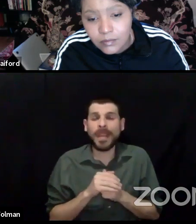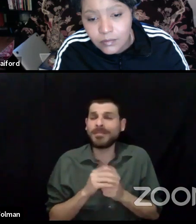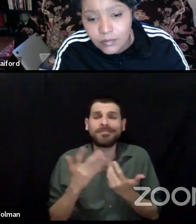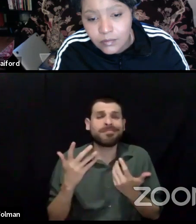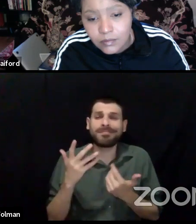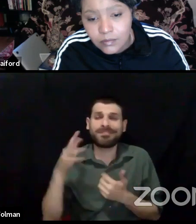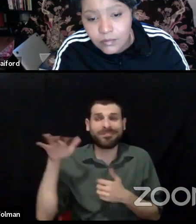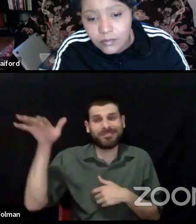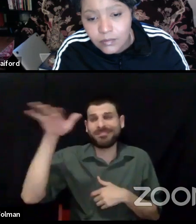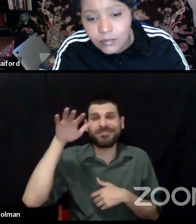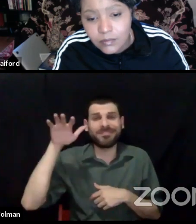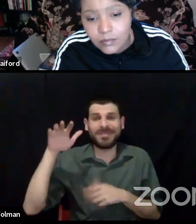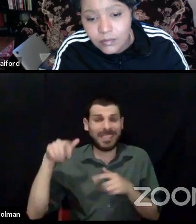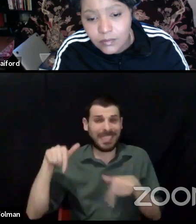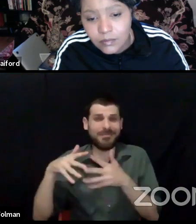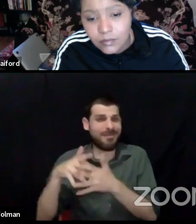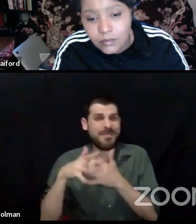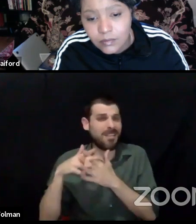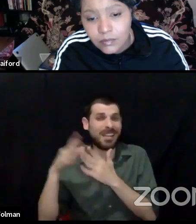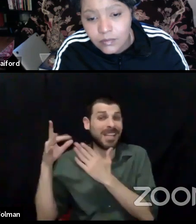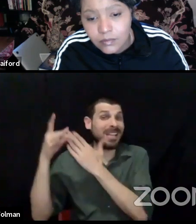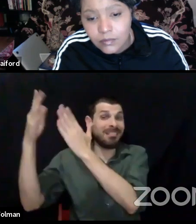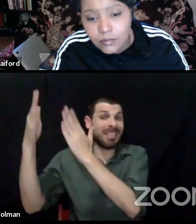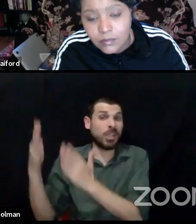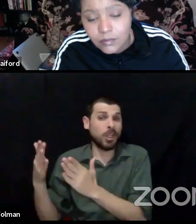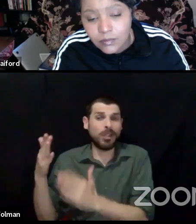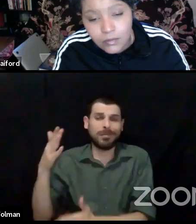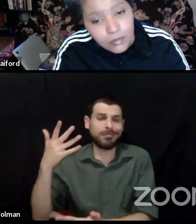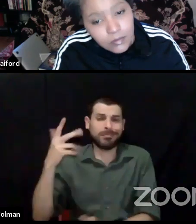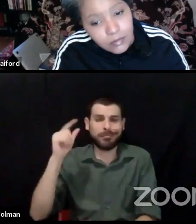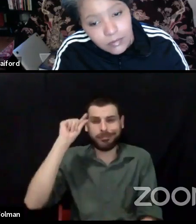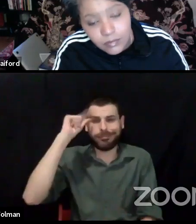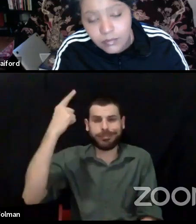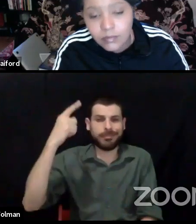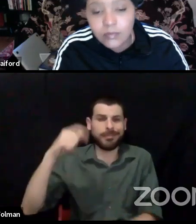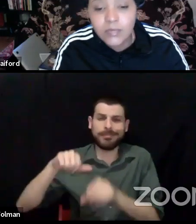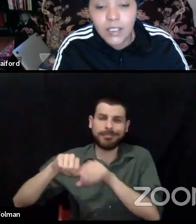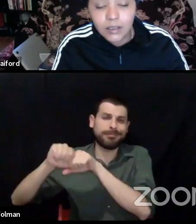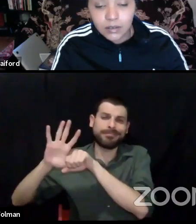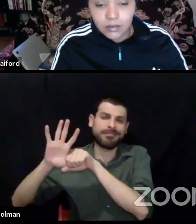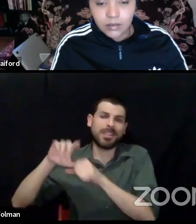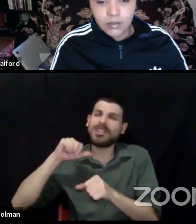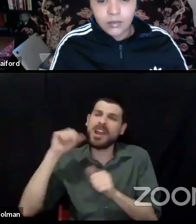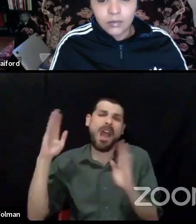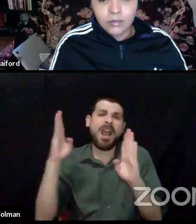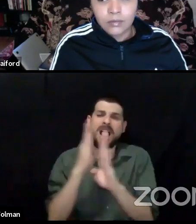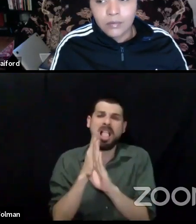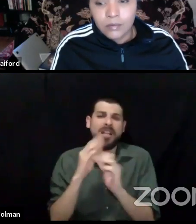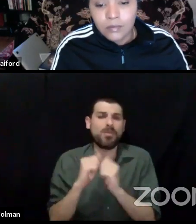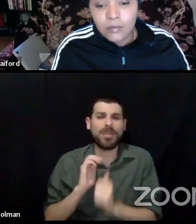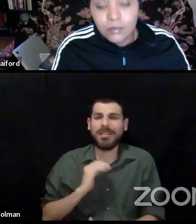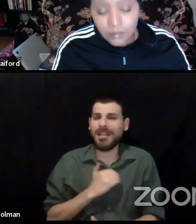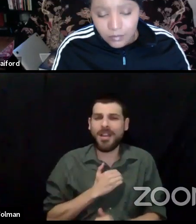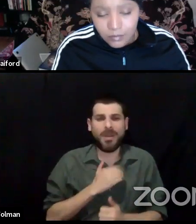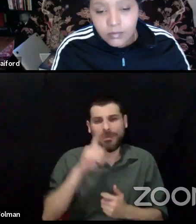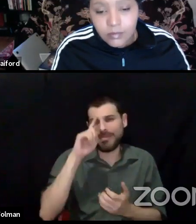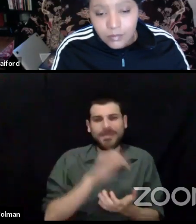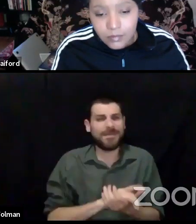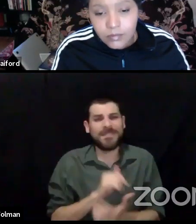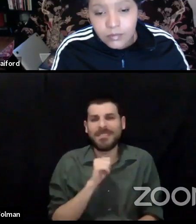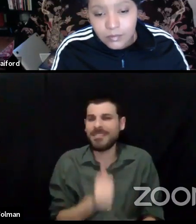especially in this country, have no idea what they're doing in terms of the interests of the masses. Thank you. You know? So it